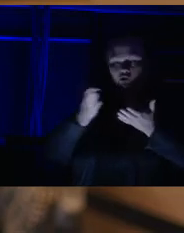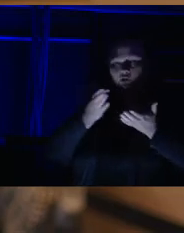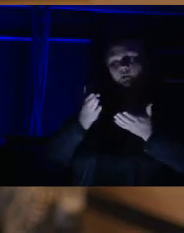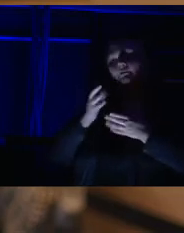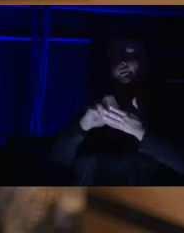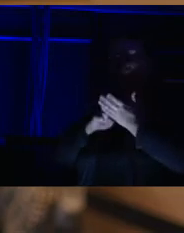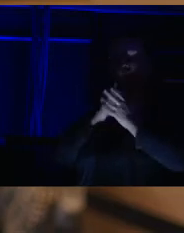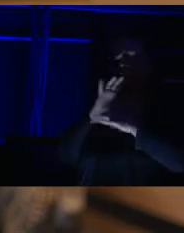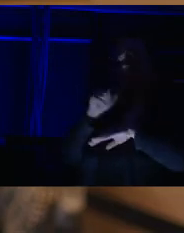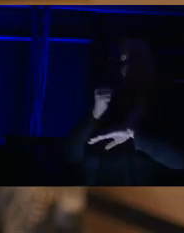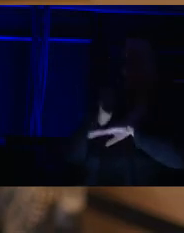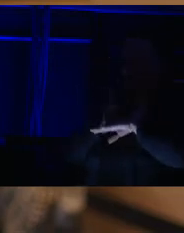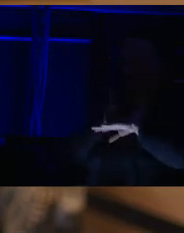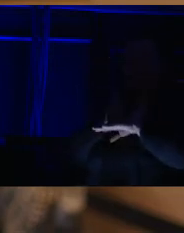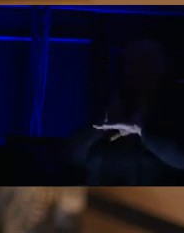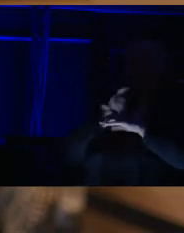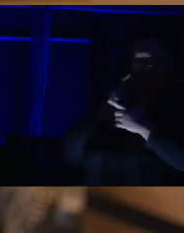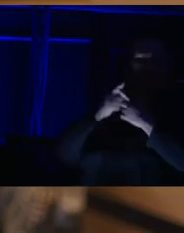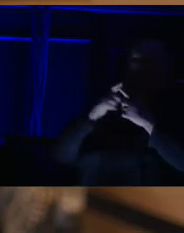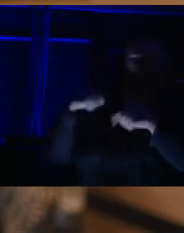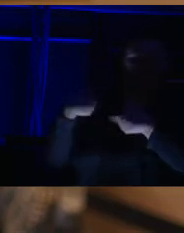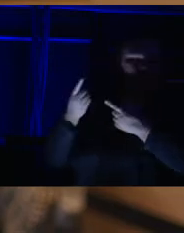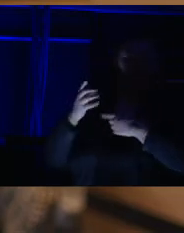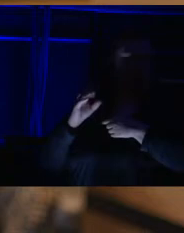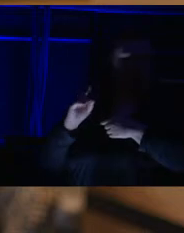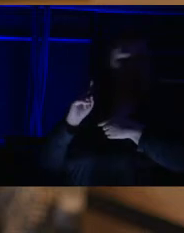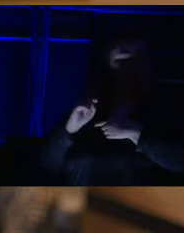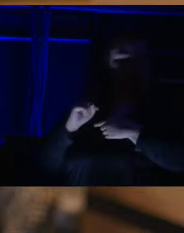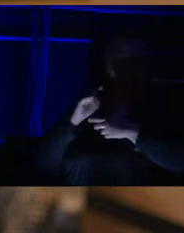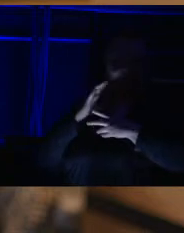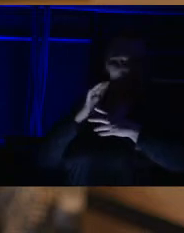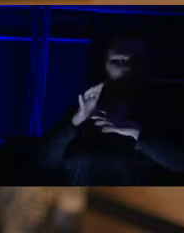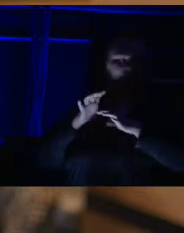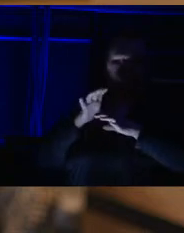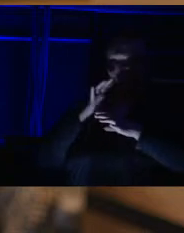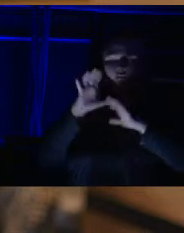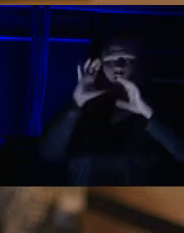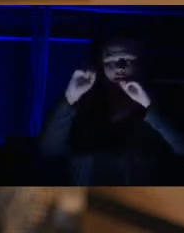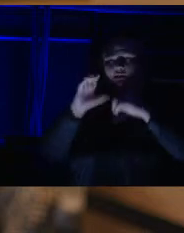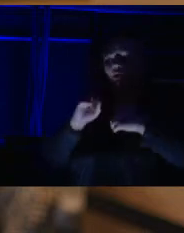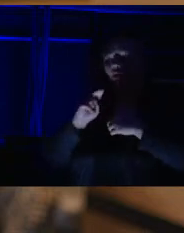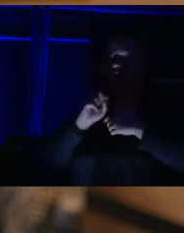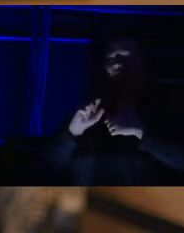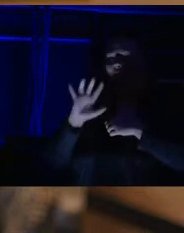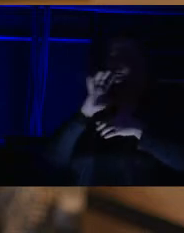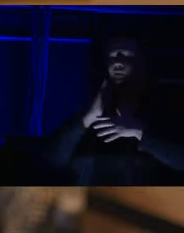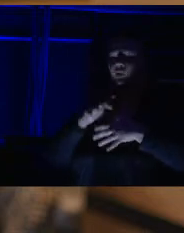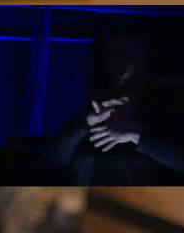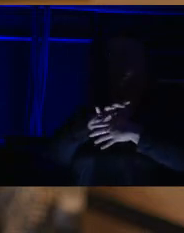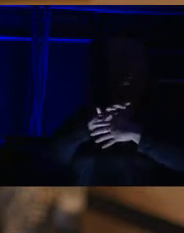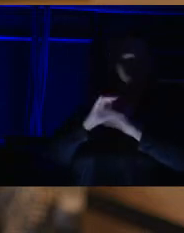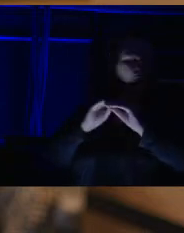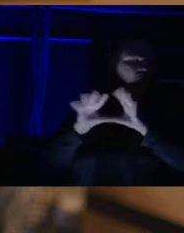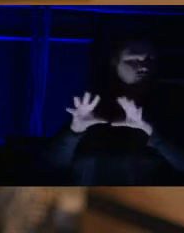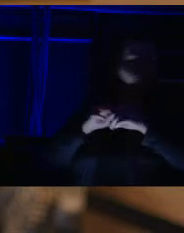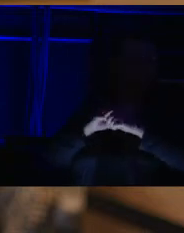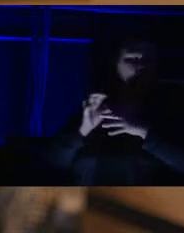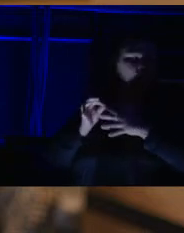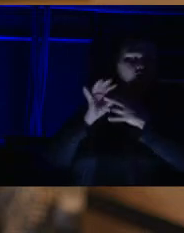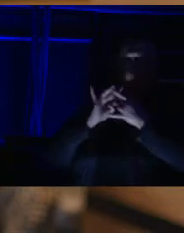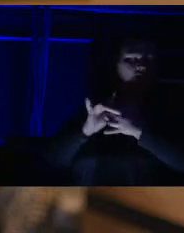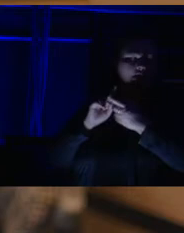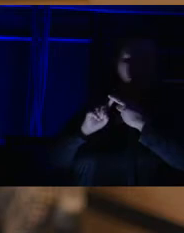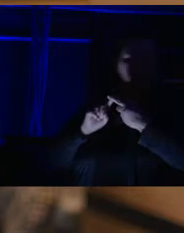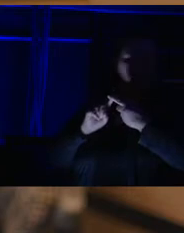an agenda. Since October, you have gleaned a bit about President Ono's priorities, especially with respect to